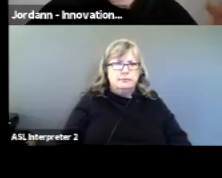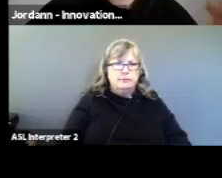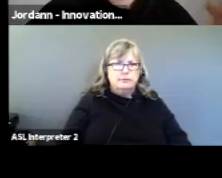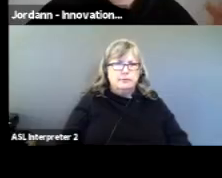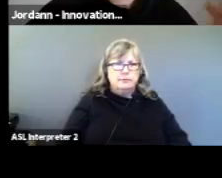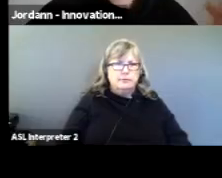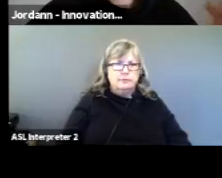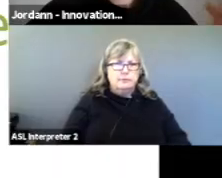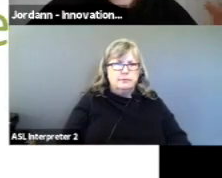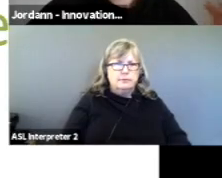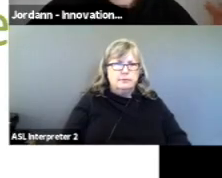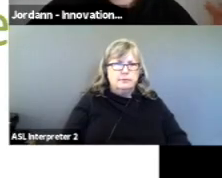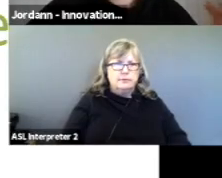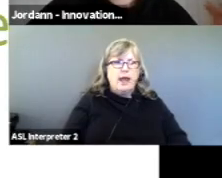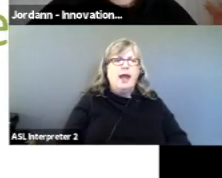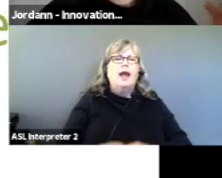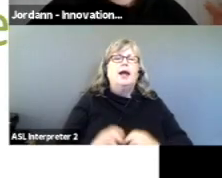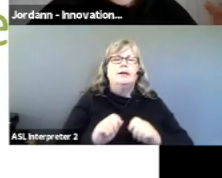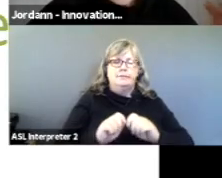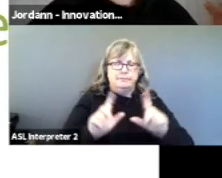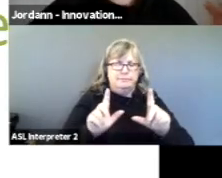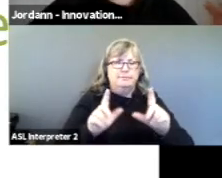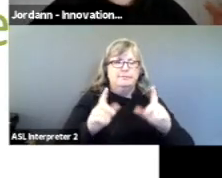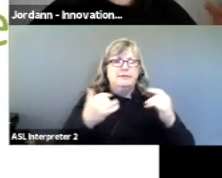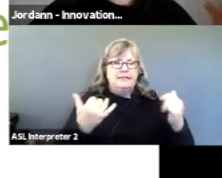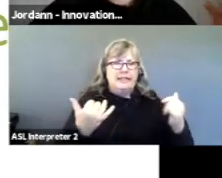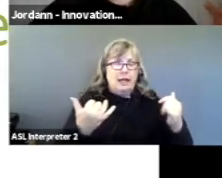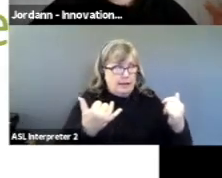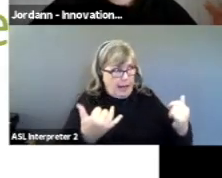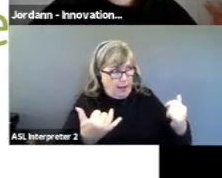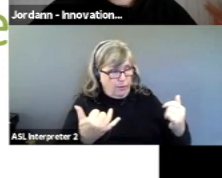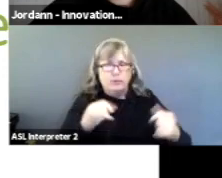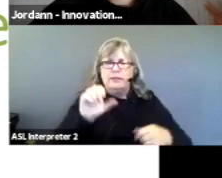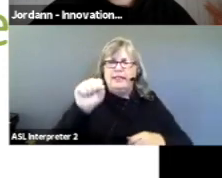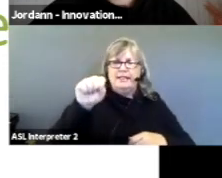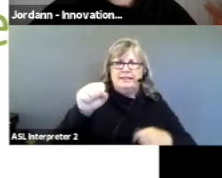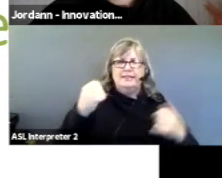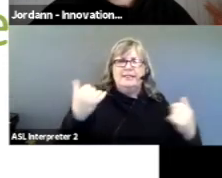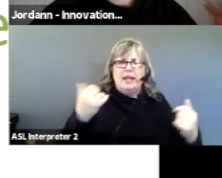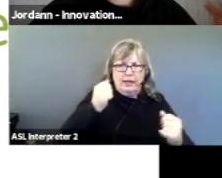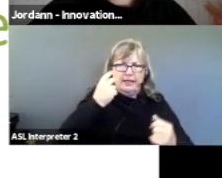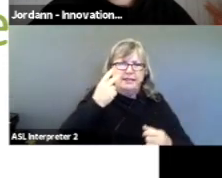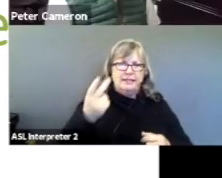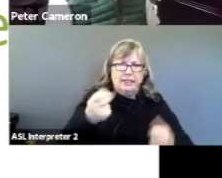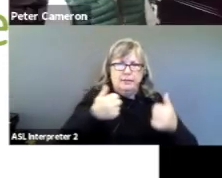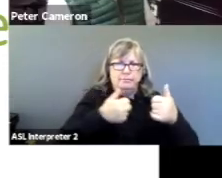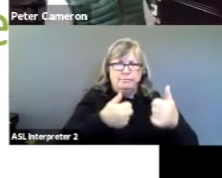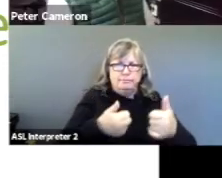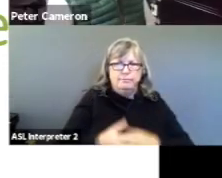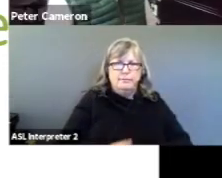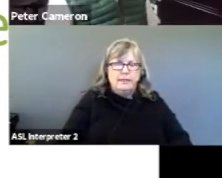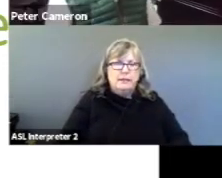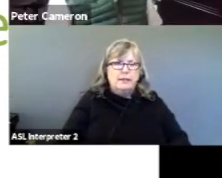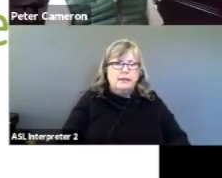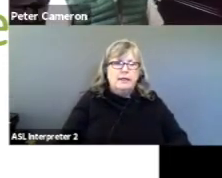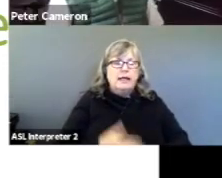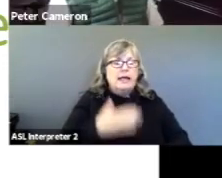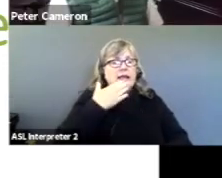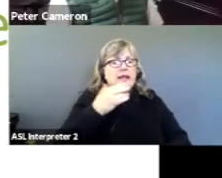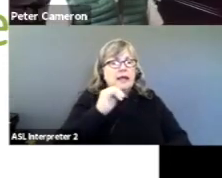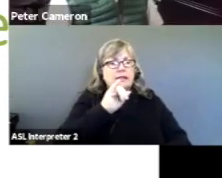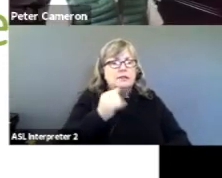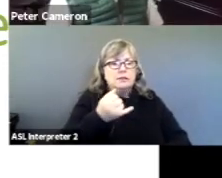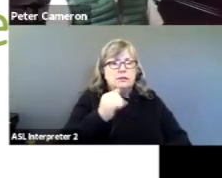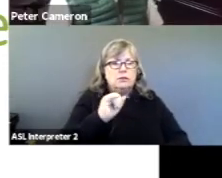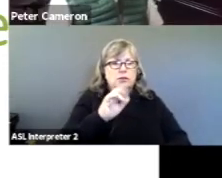There we go. How about now? Yes, we can see it now. Excellent. Great. Thanks, Jordan. Yeah,